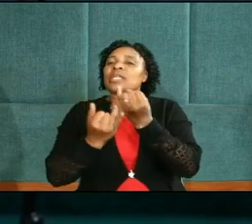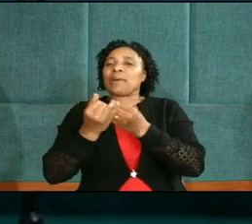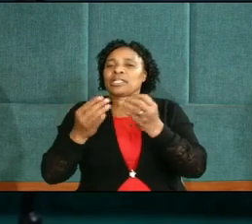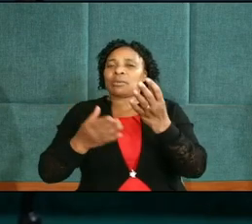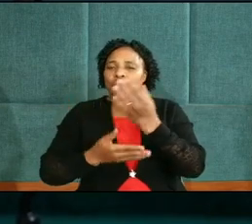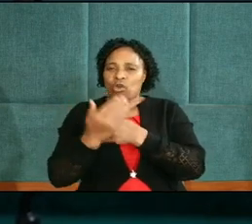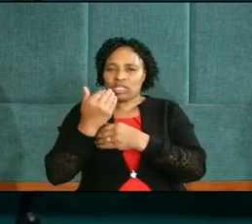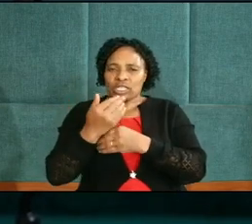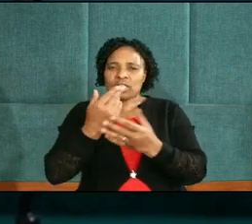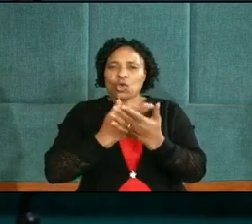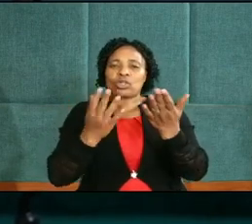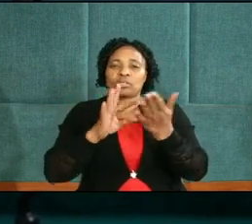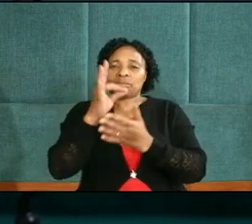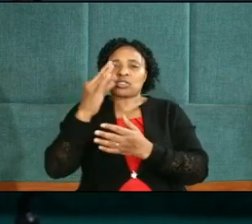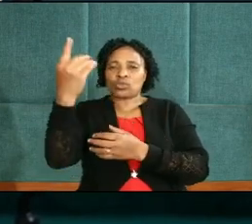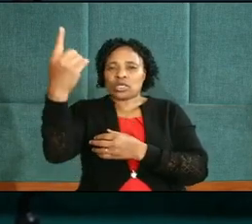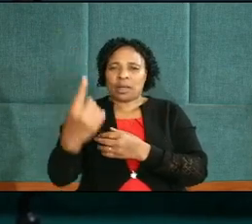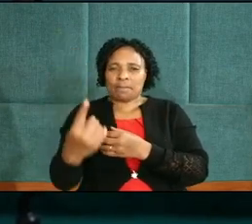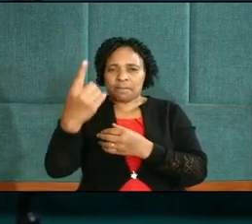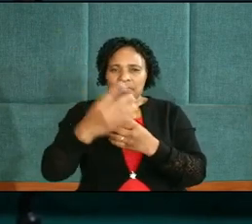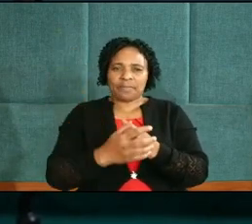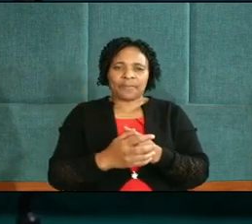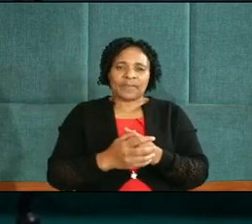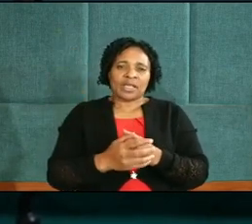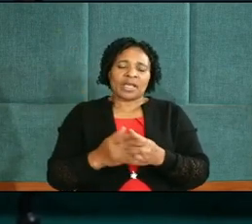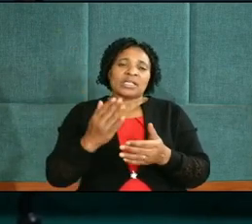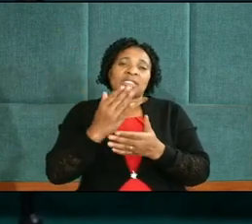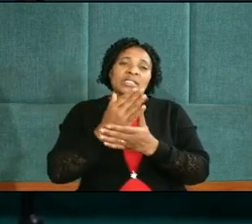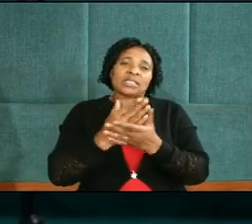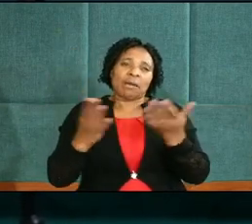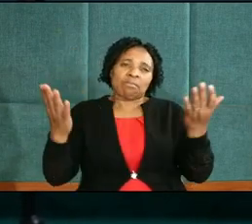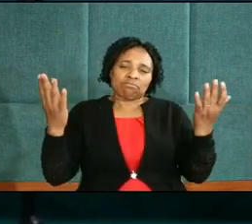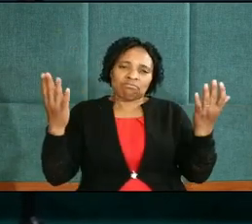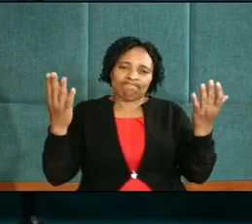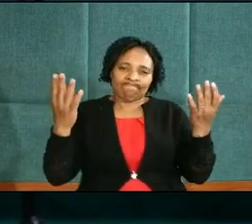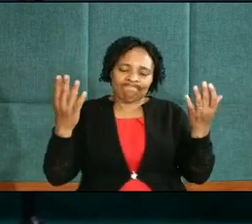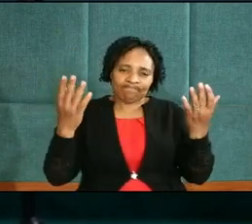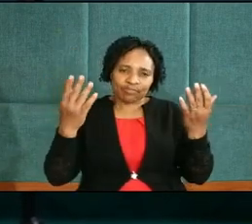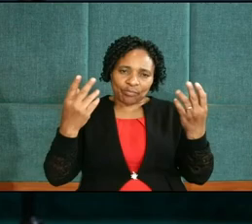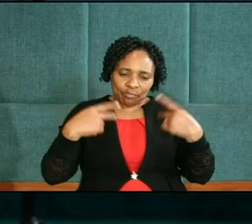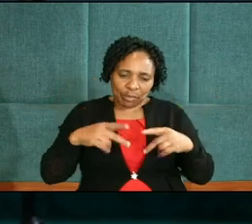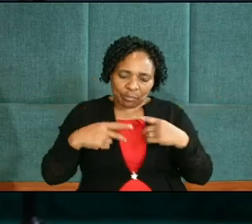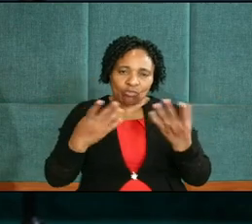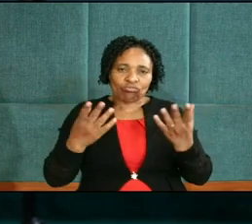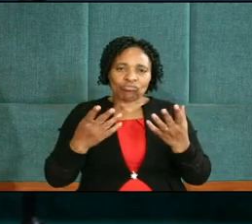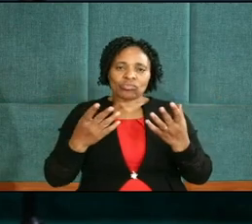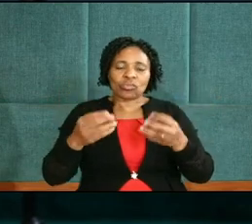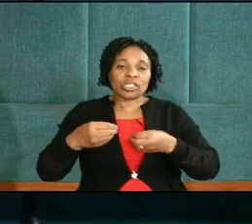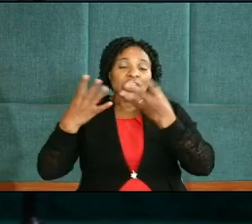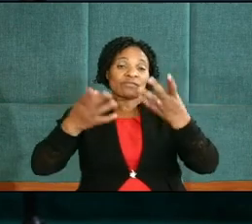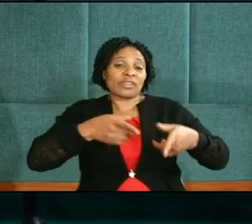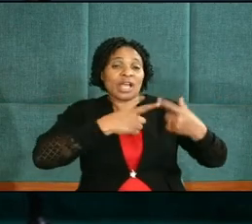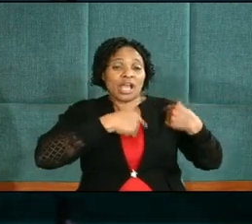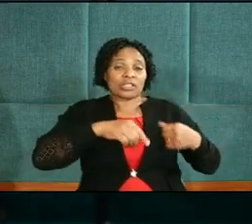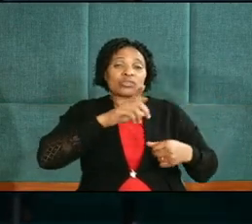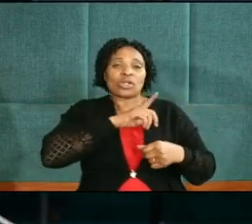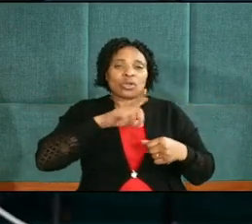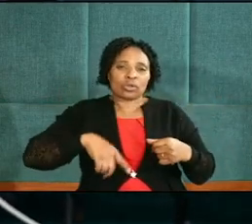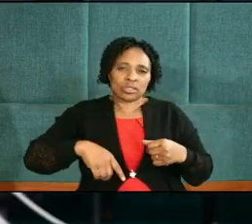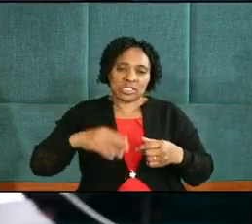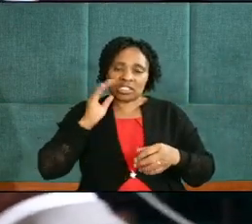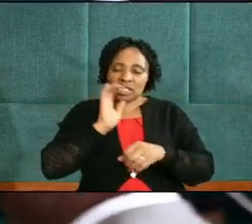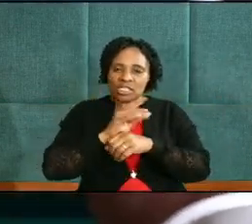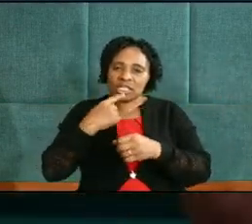Holy Ghost will be coming down. And some individuals will give their heart to the Lord in baptism. Can the church say